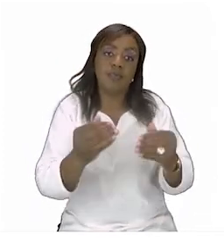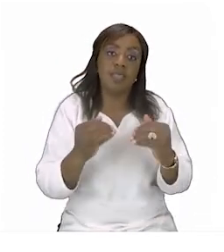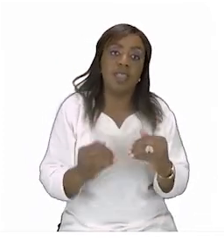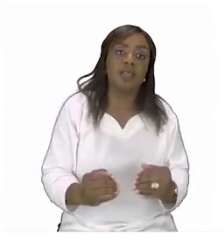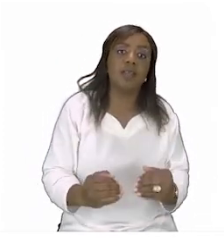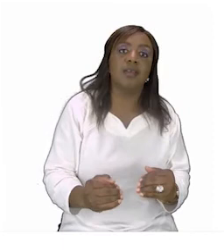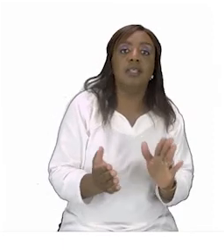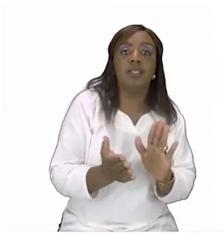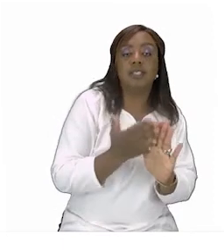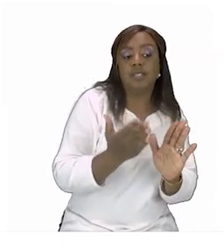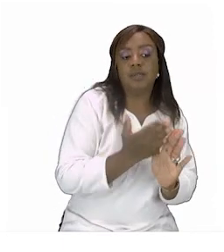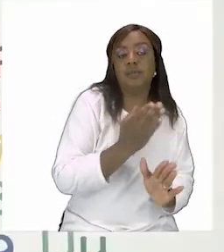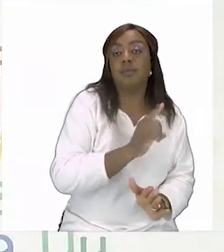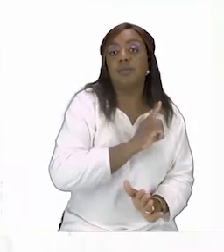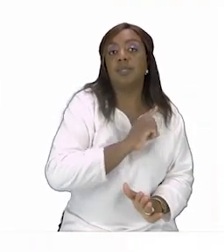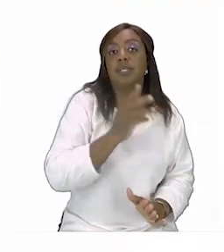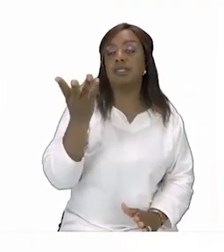page 16.